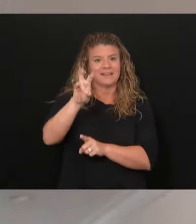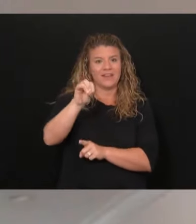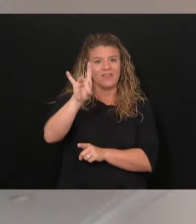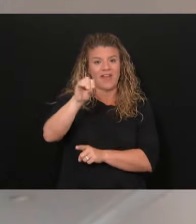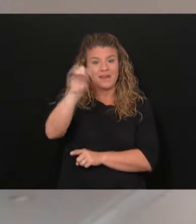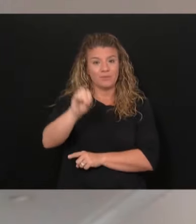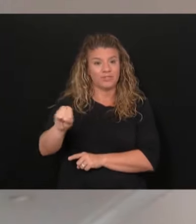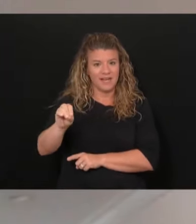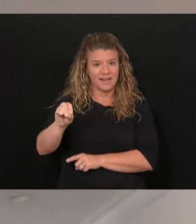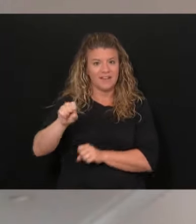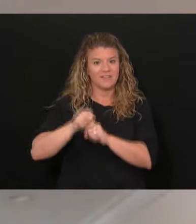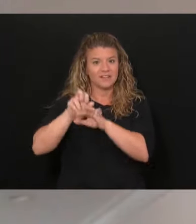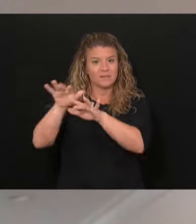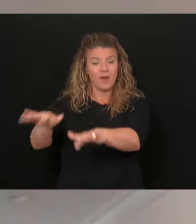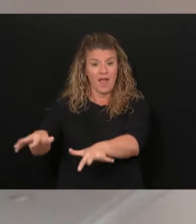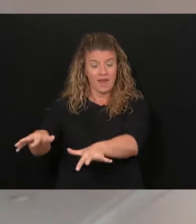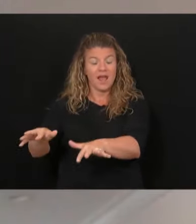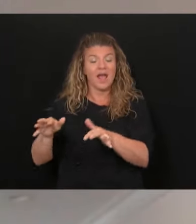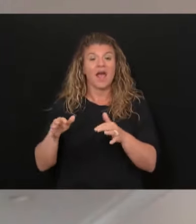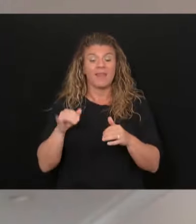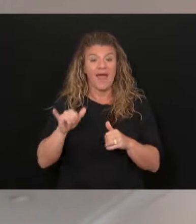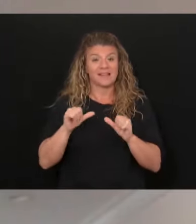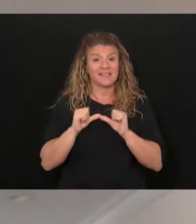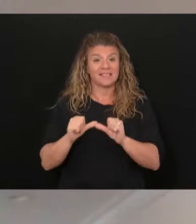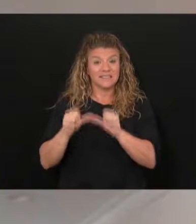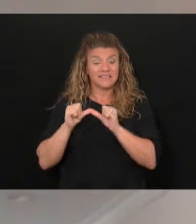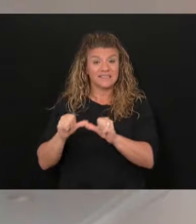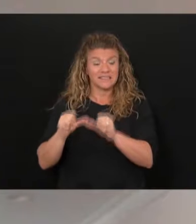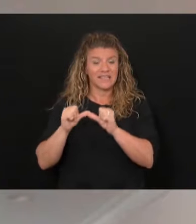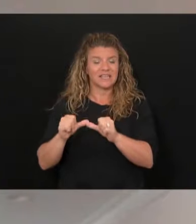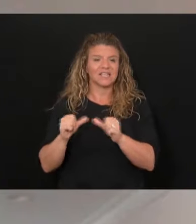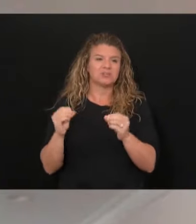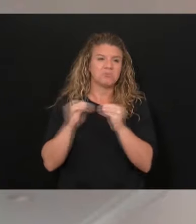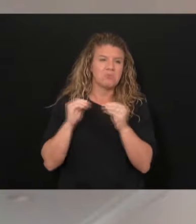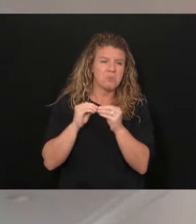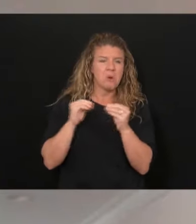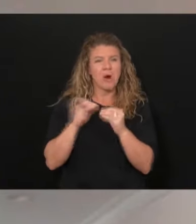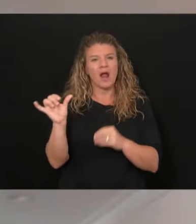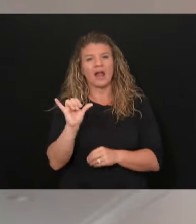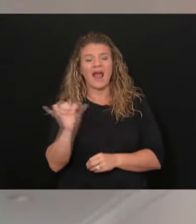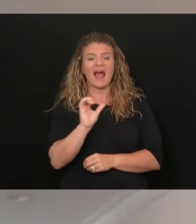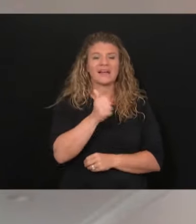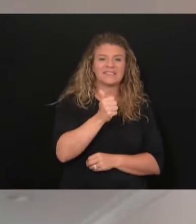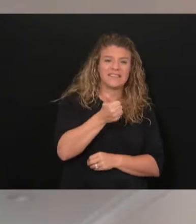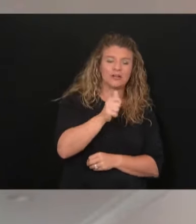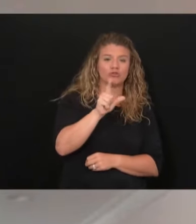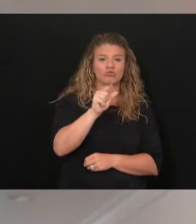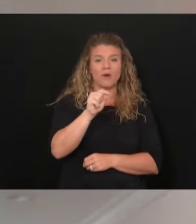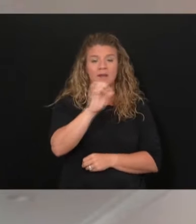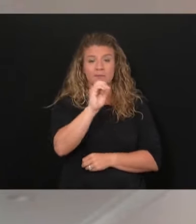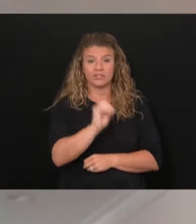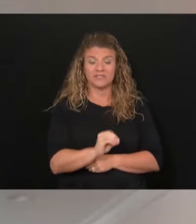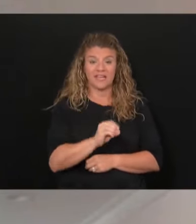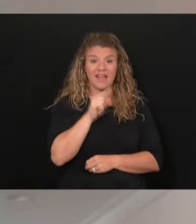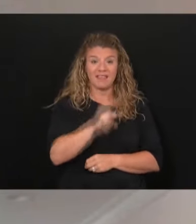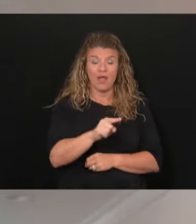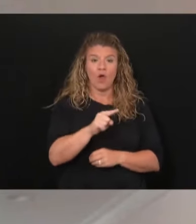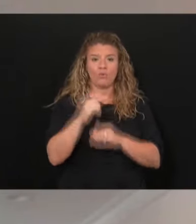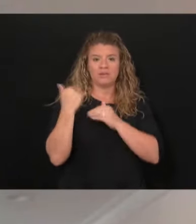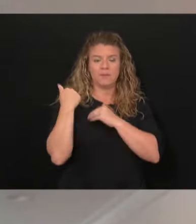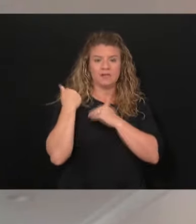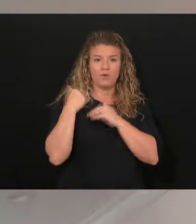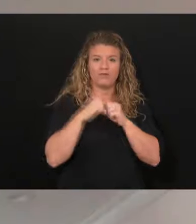but more consistently, between 10 and 20% of people are responsible for 80% of the